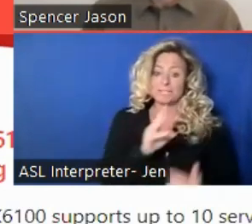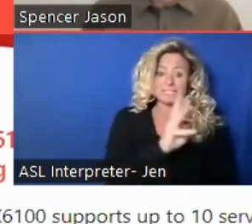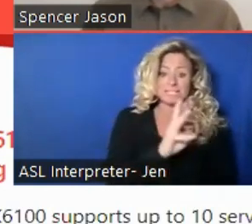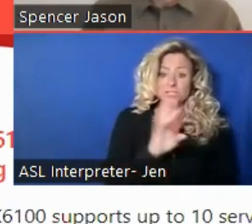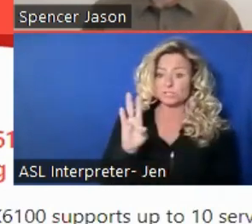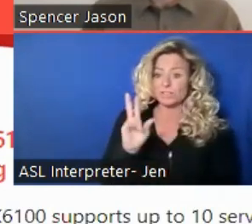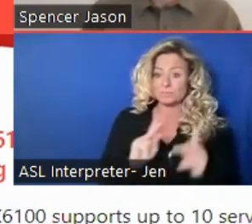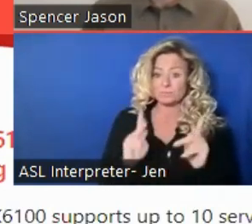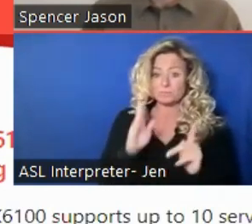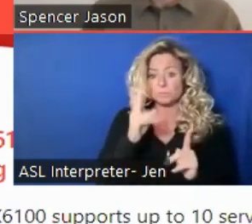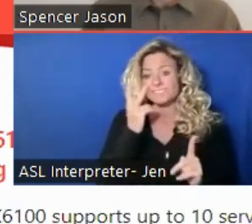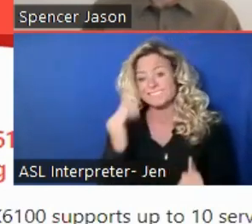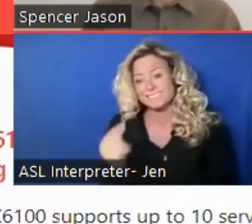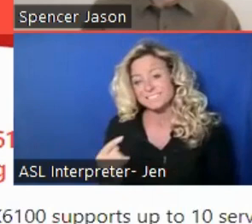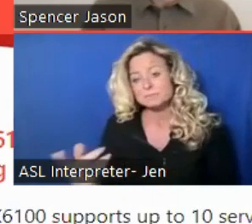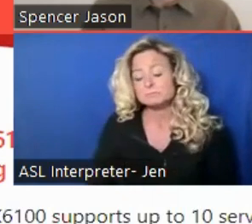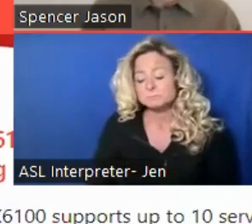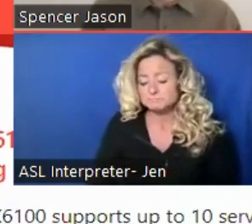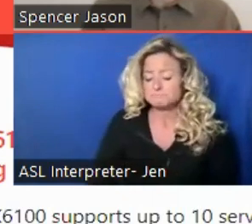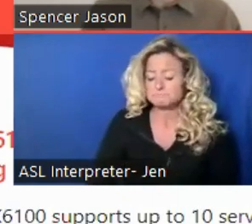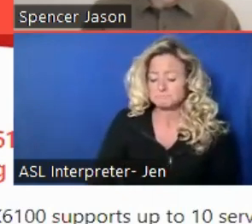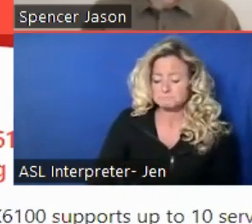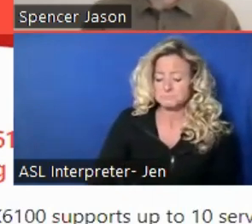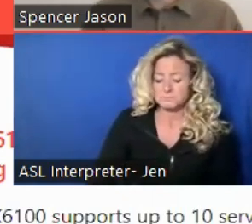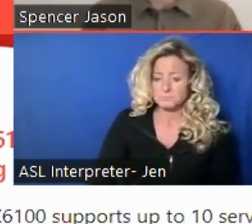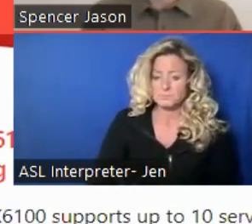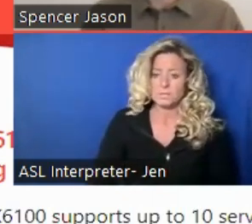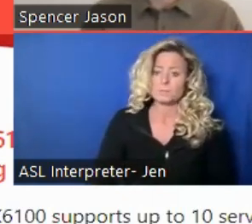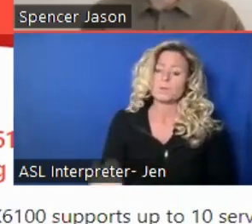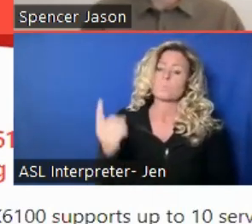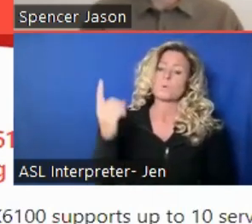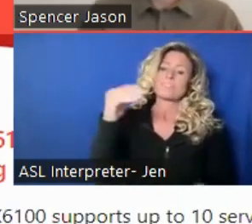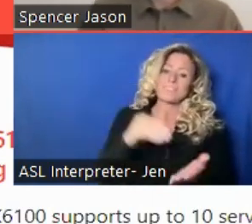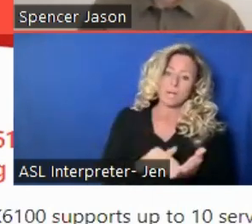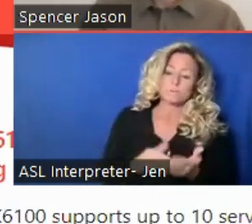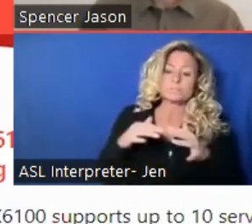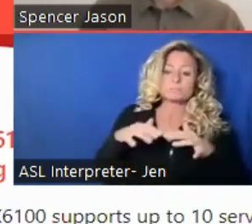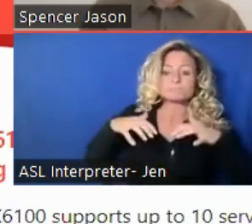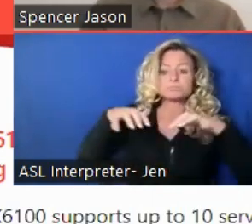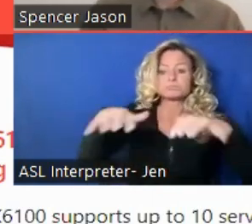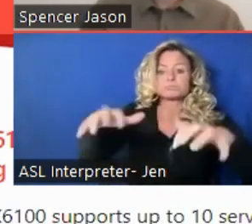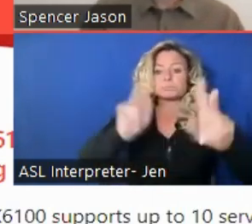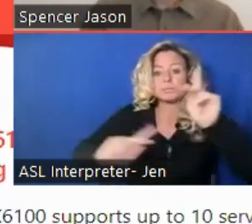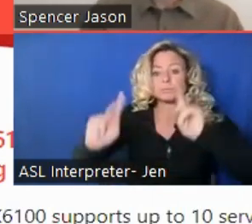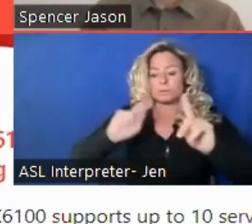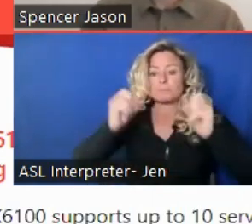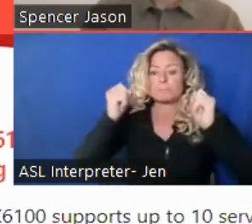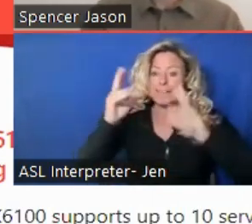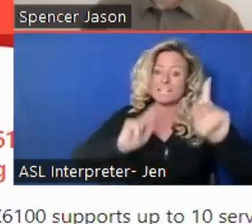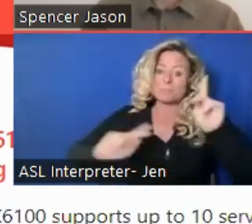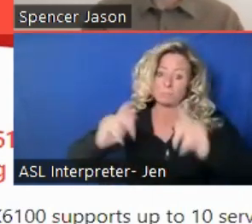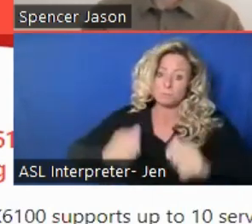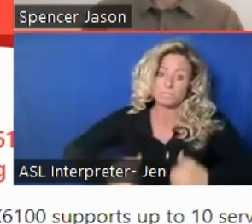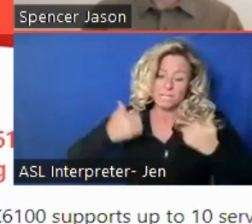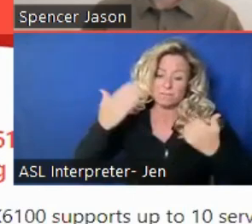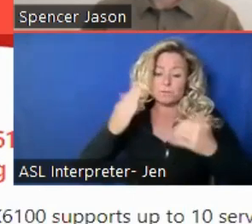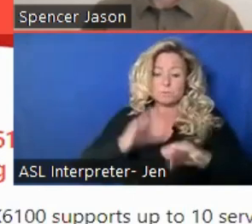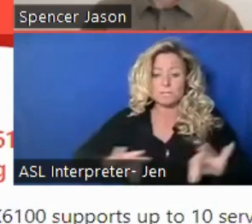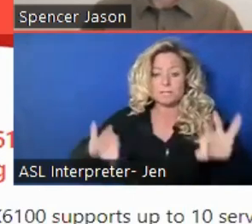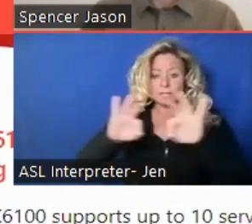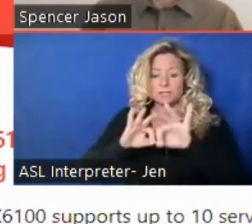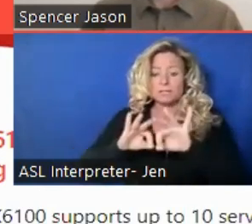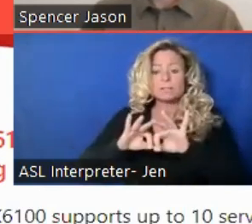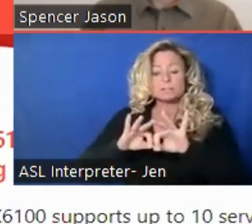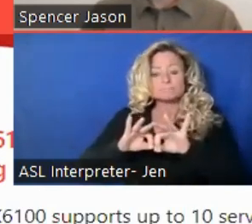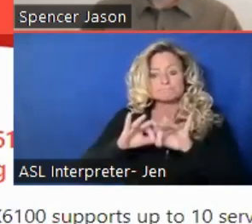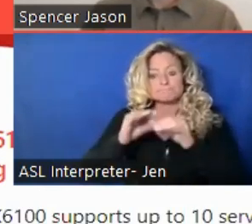it, but thousands of people's lives are going to depend on it. Right. It's very specialized, but the people who need it really